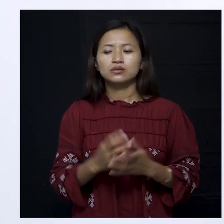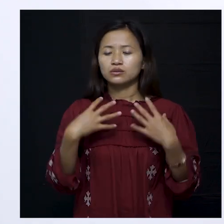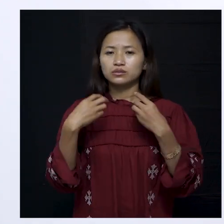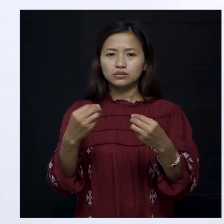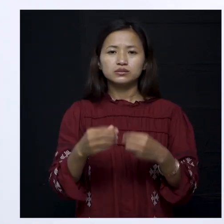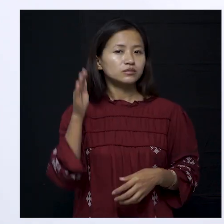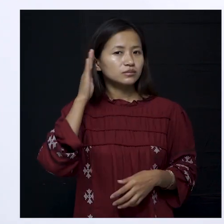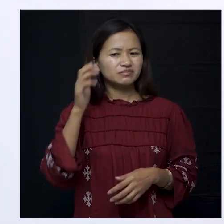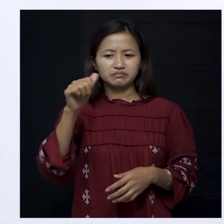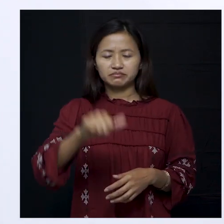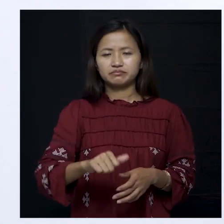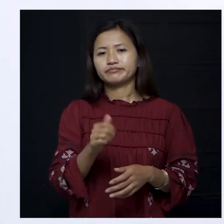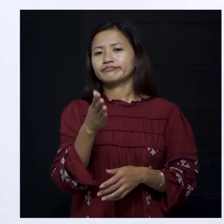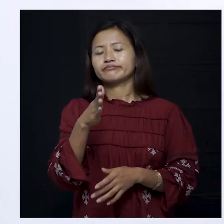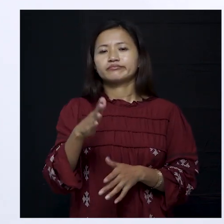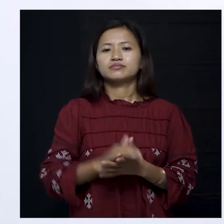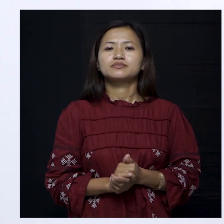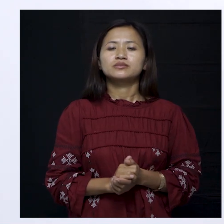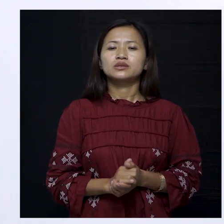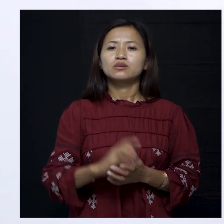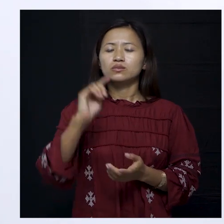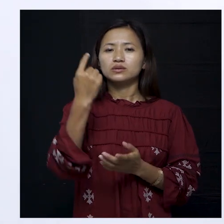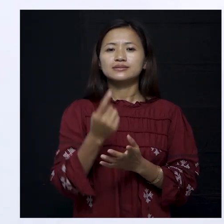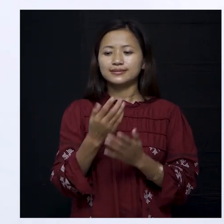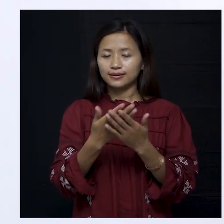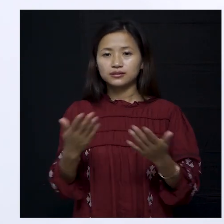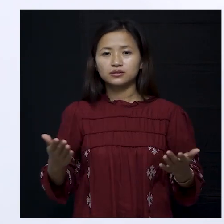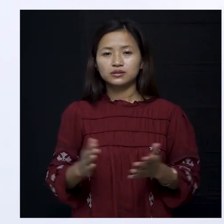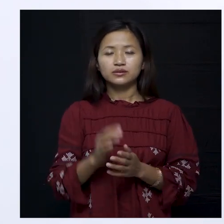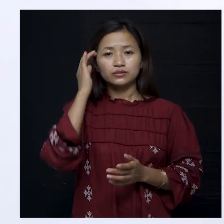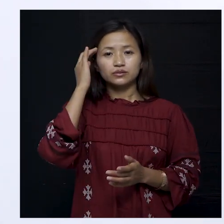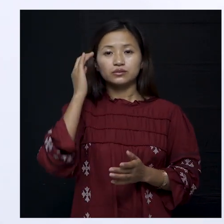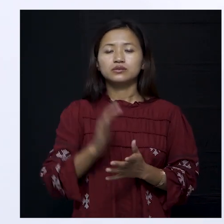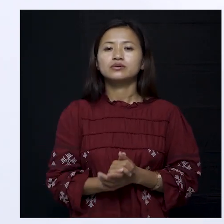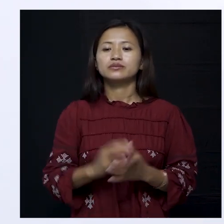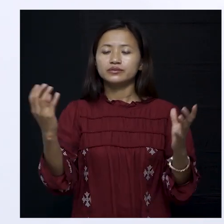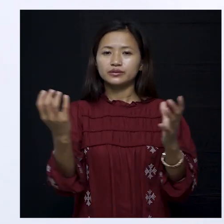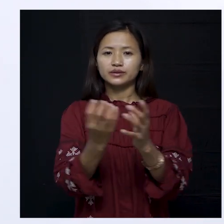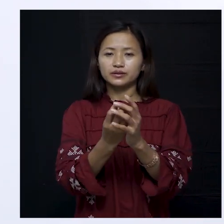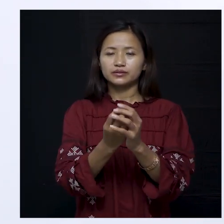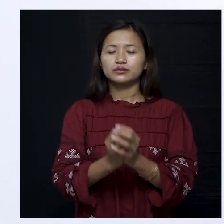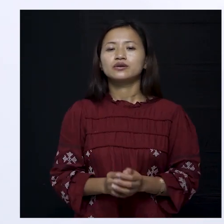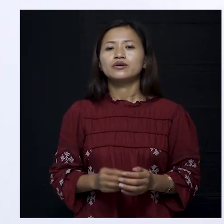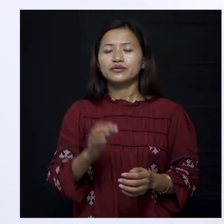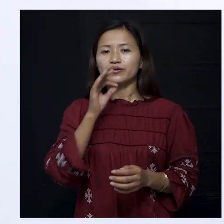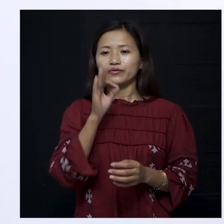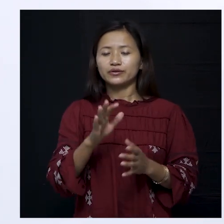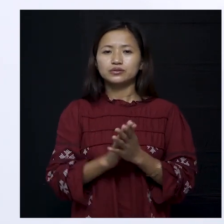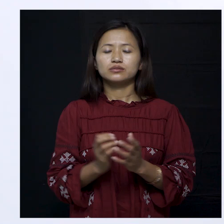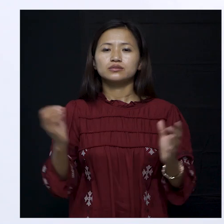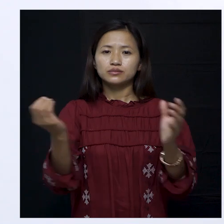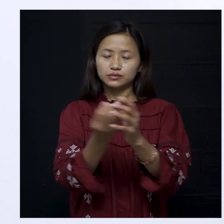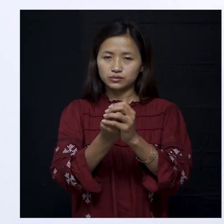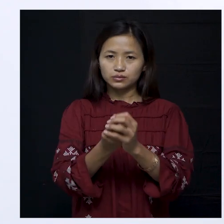to listen to you anymore. And so, one thing that you have to know is you have to gather your facts together. Everything should be